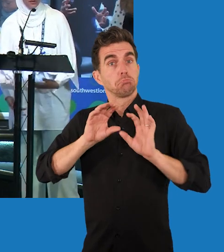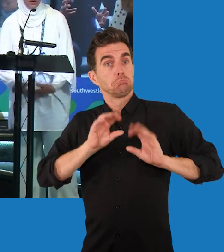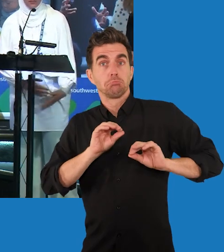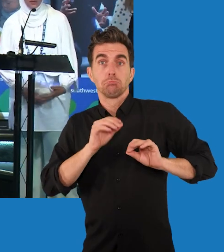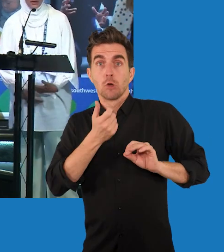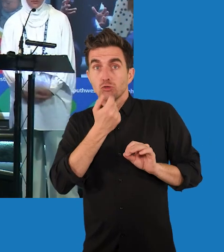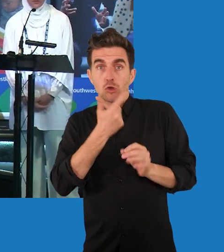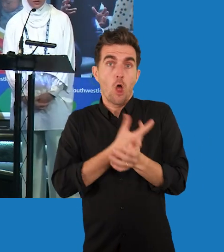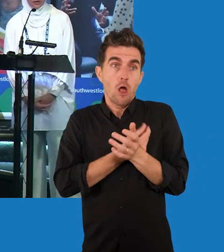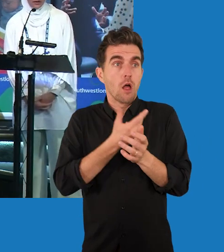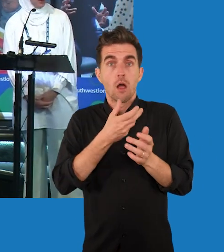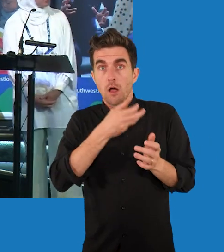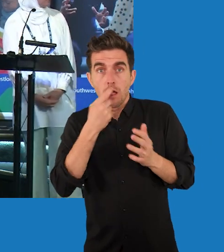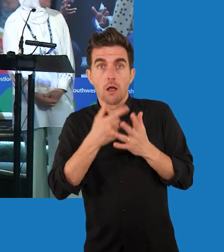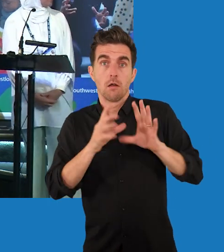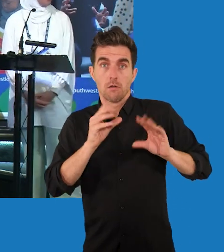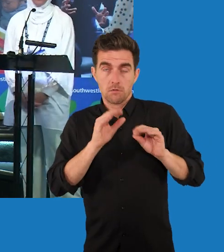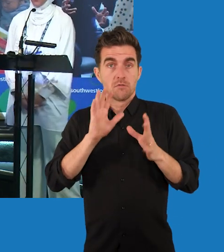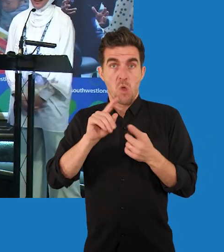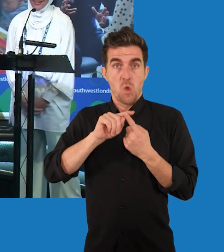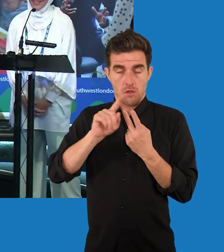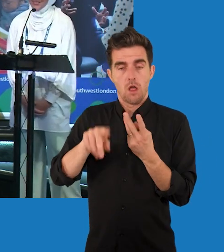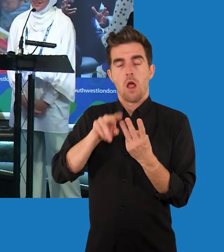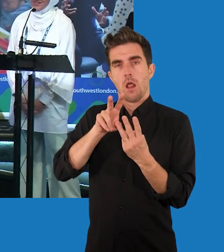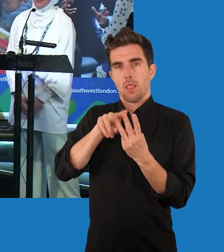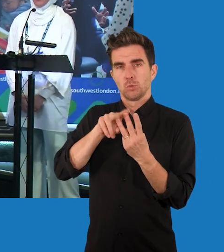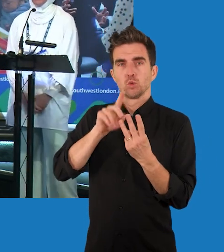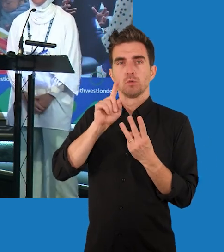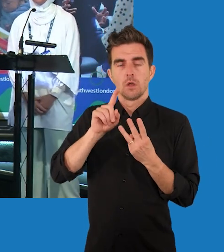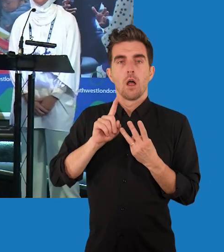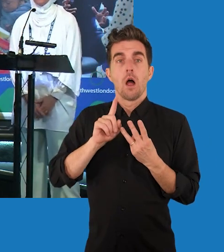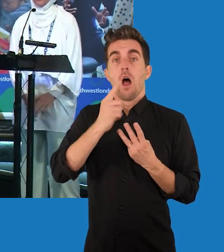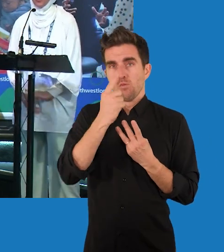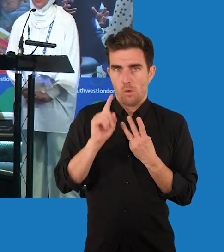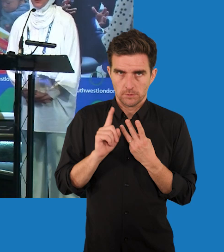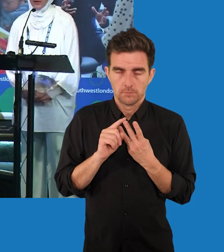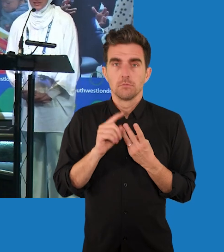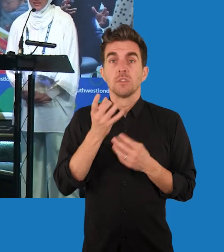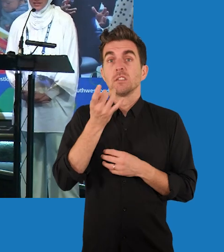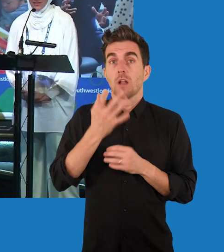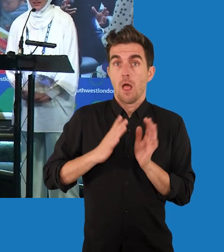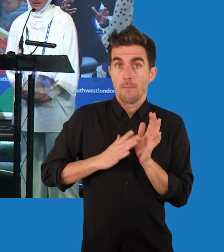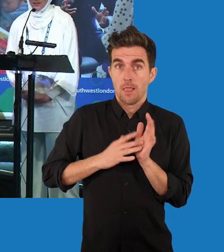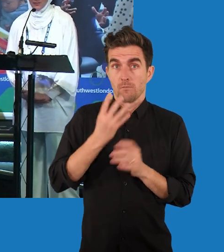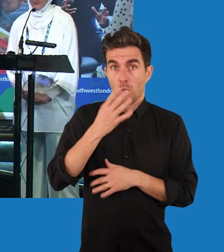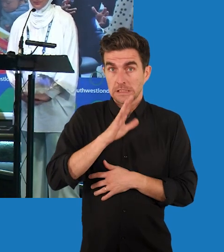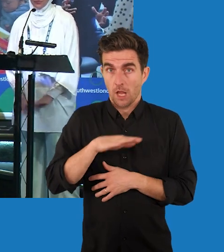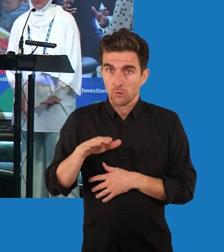for getting off the drugs and alcohol. Oh, yeah, and the other 2. So one